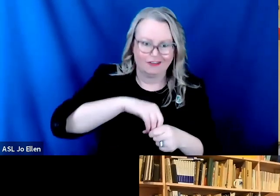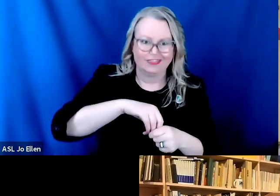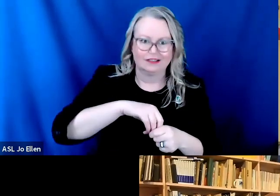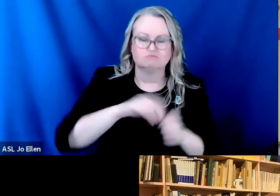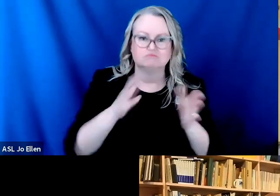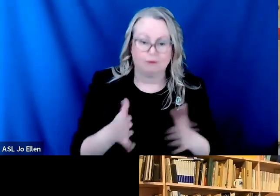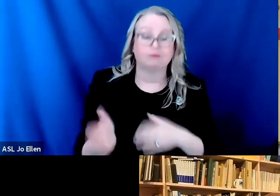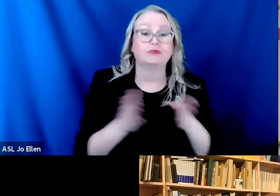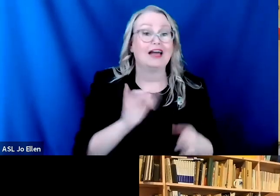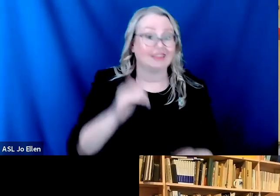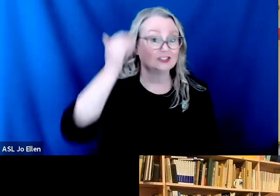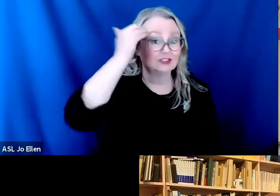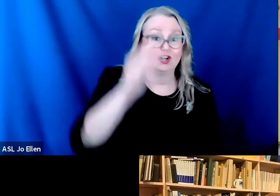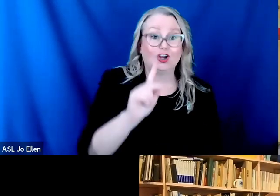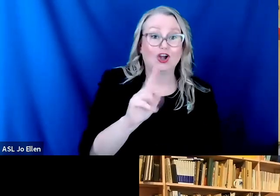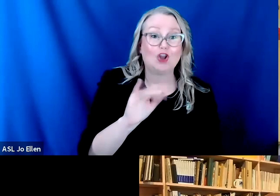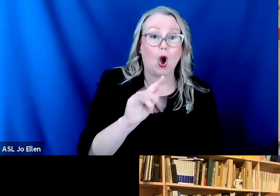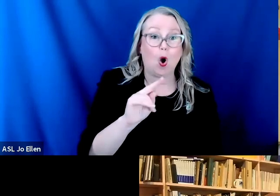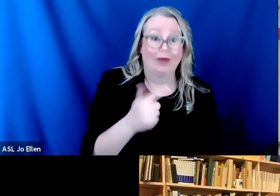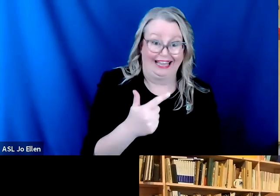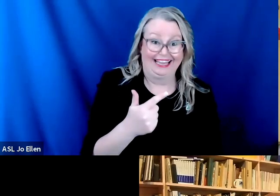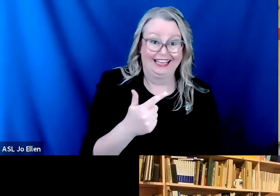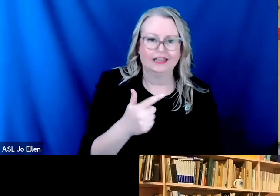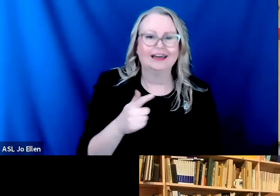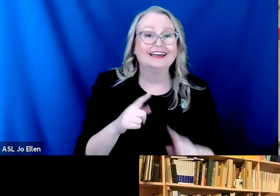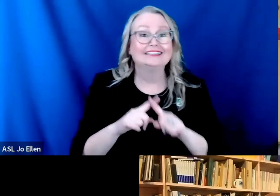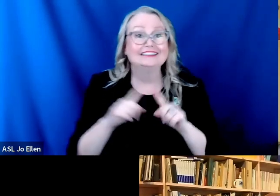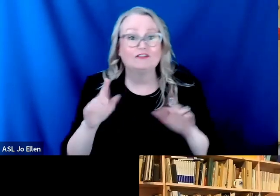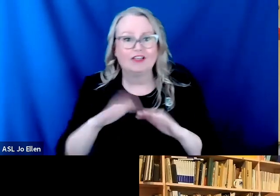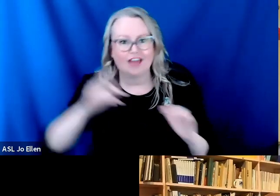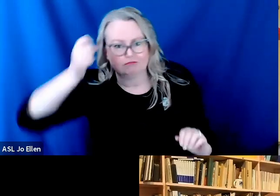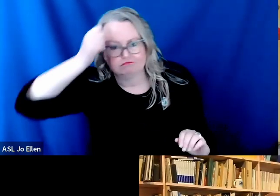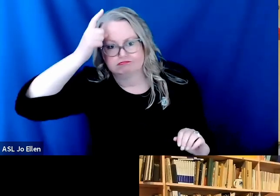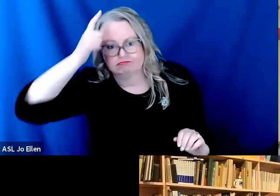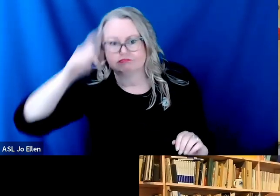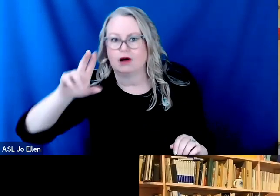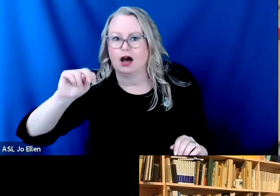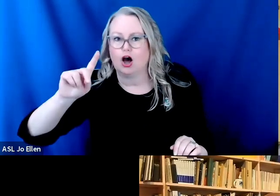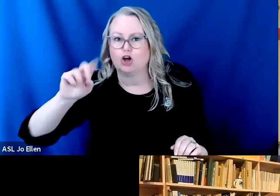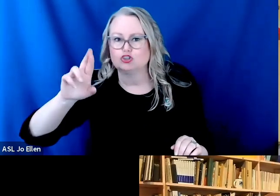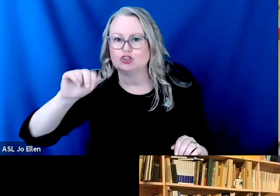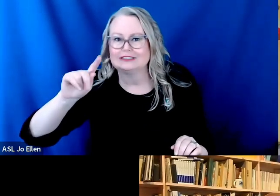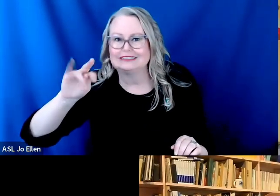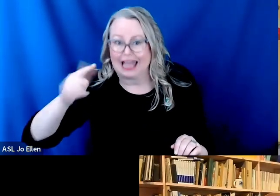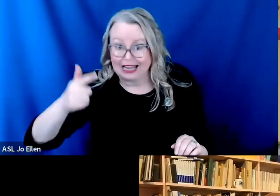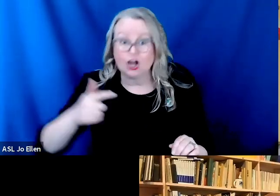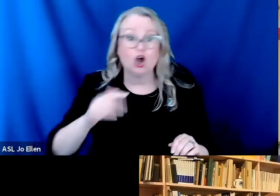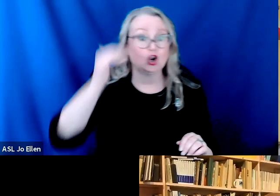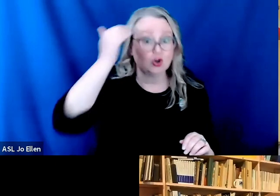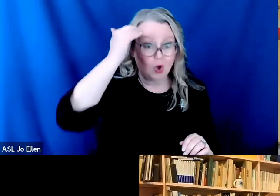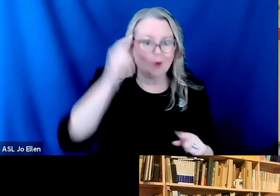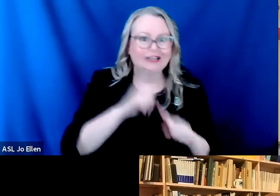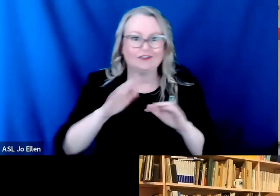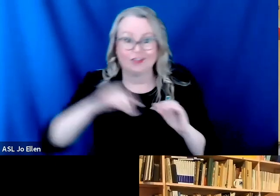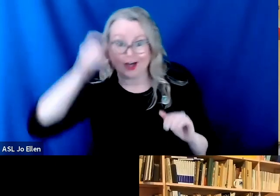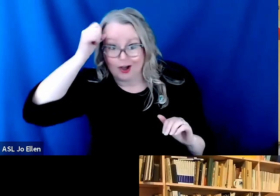Understanding requires that we know the phenomenon from the different contexts and perspectives that give the phenomenon meaning. Du Bois